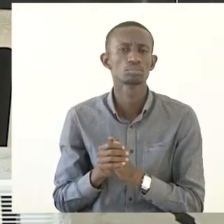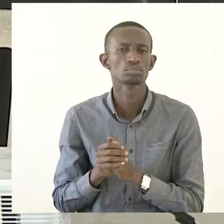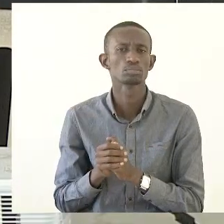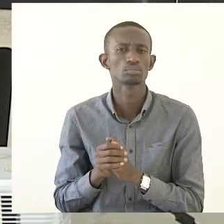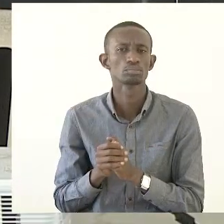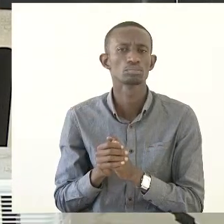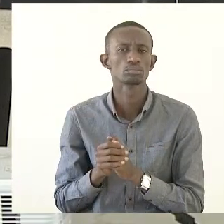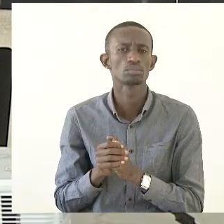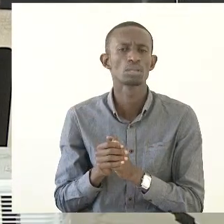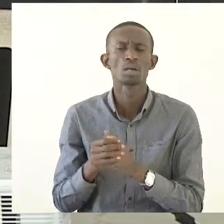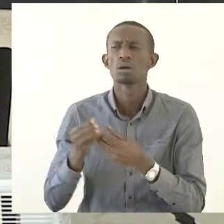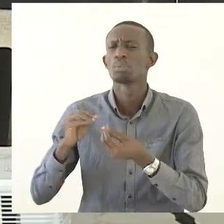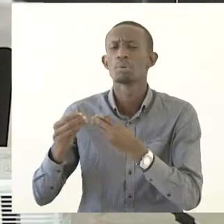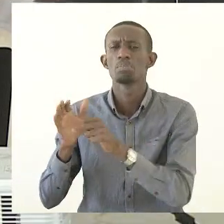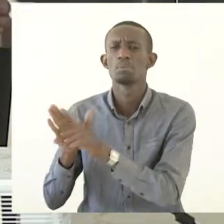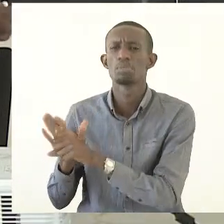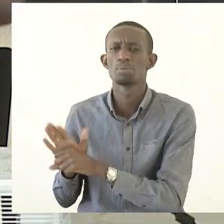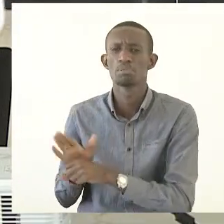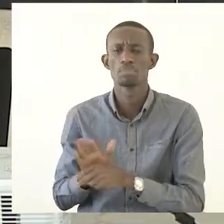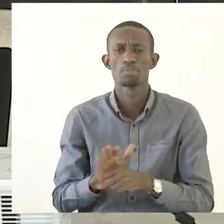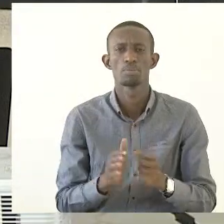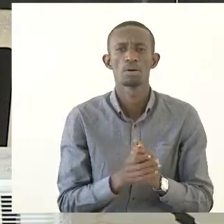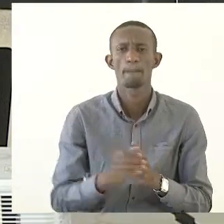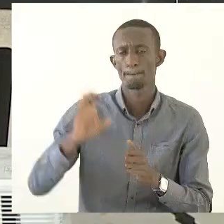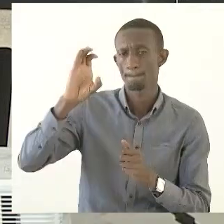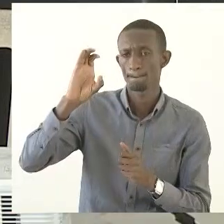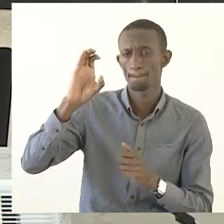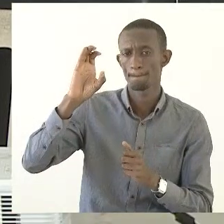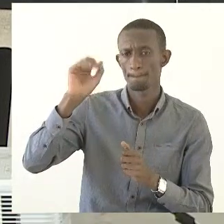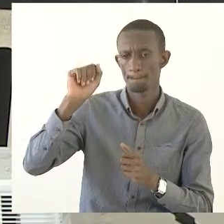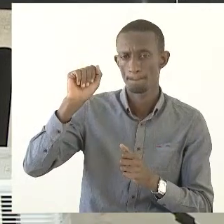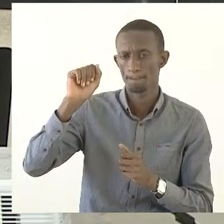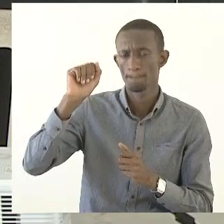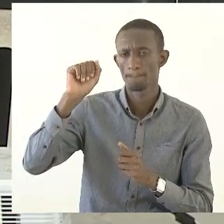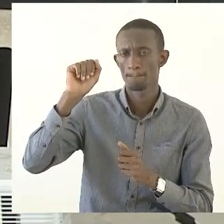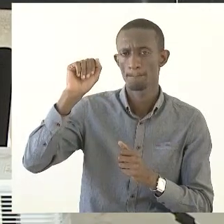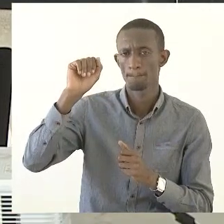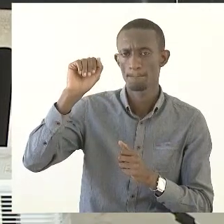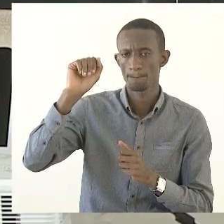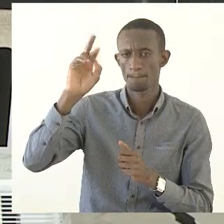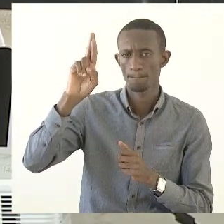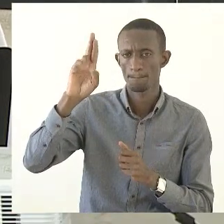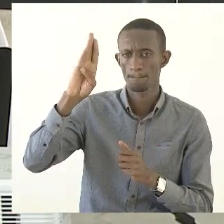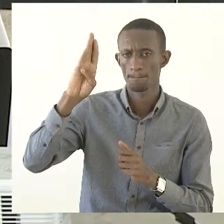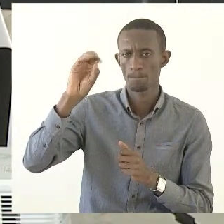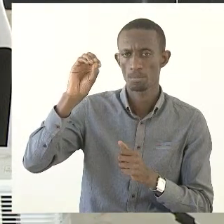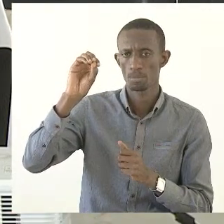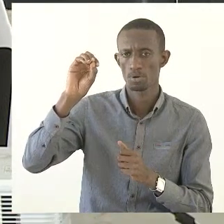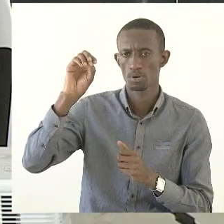carbohydrates and starch. Take an example like Irish